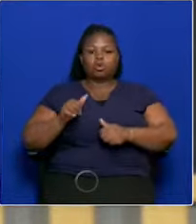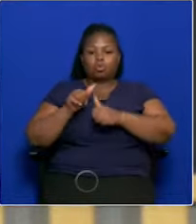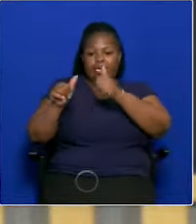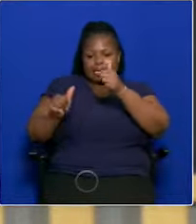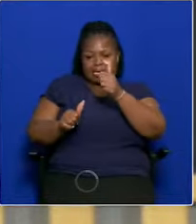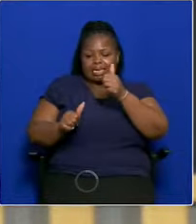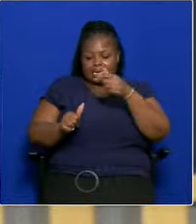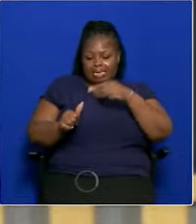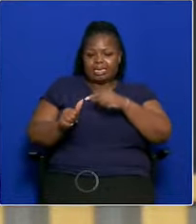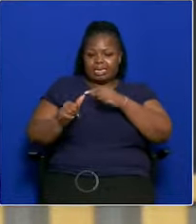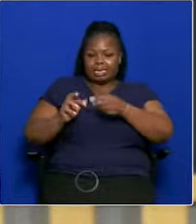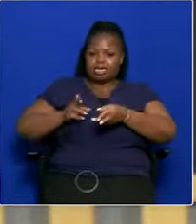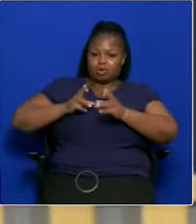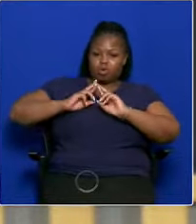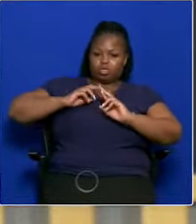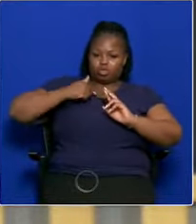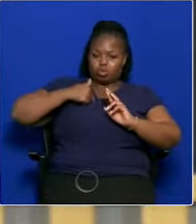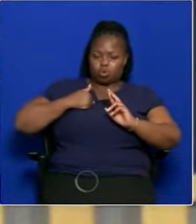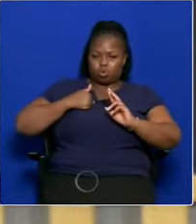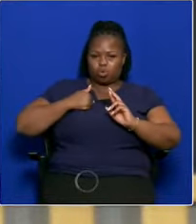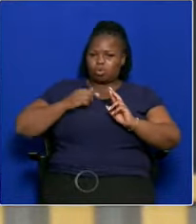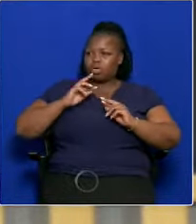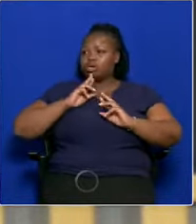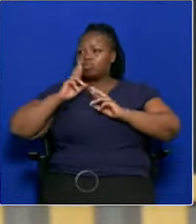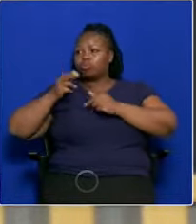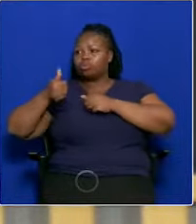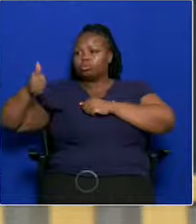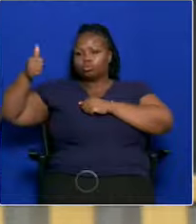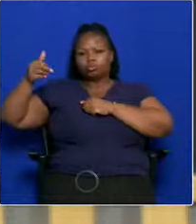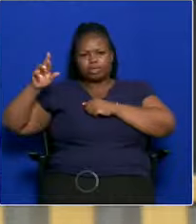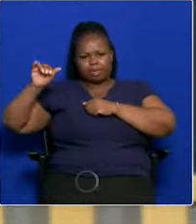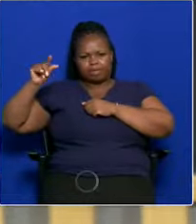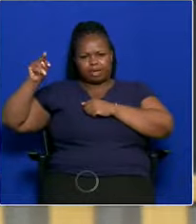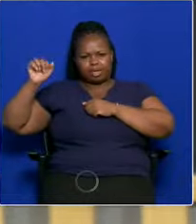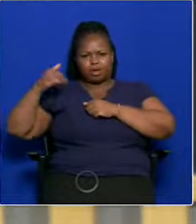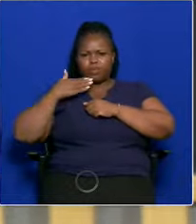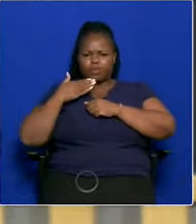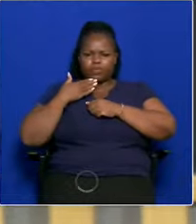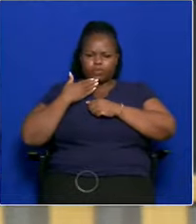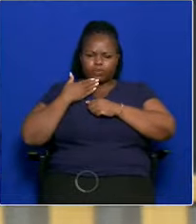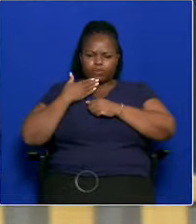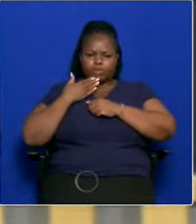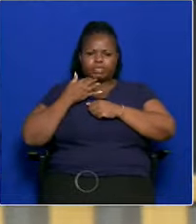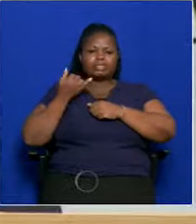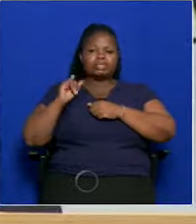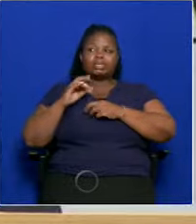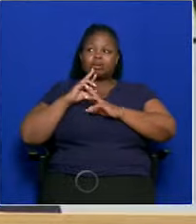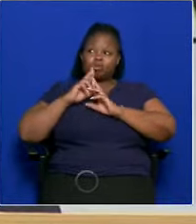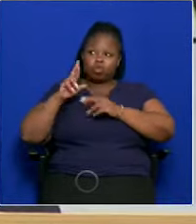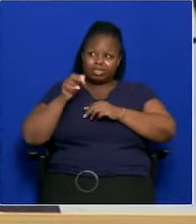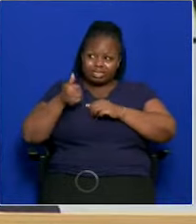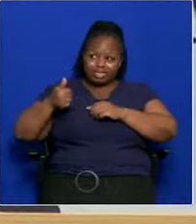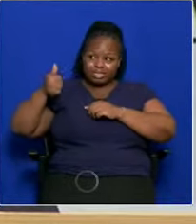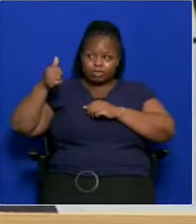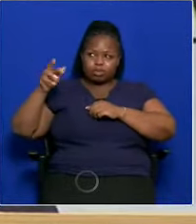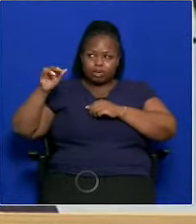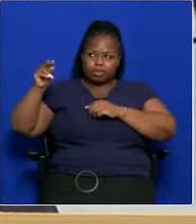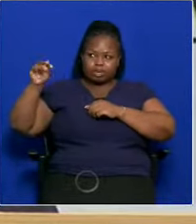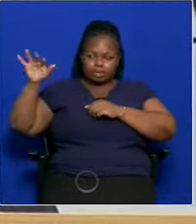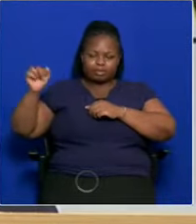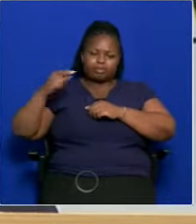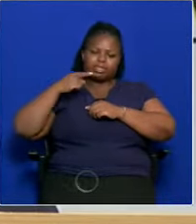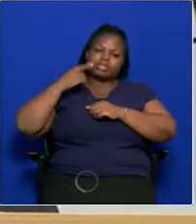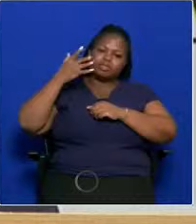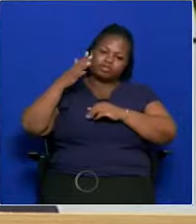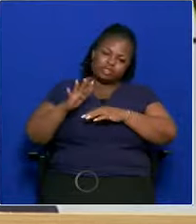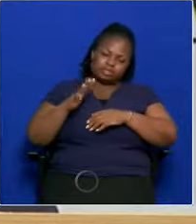Or he's reporting to Brigadier Ramanga at this stage? He's still reporting there. As I have indicated, I've got access